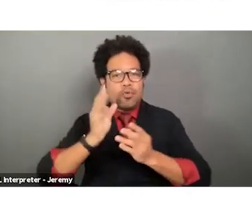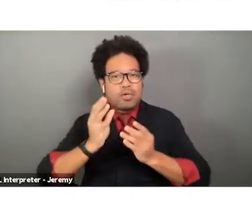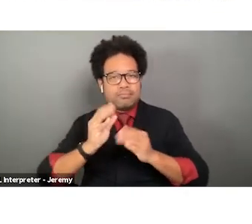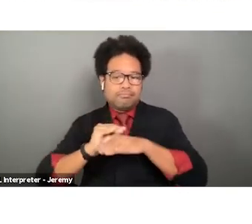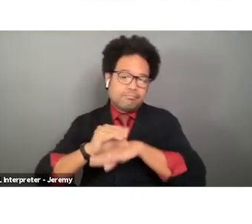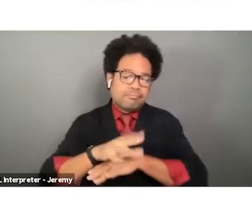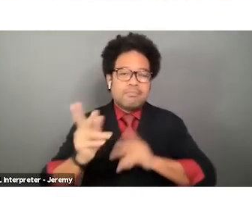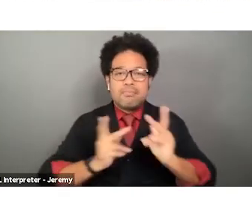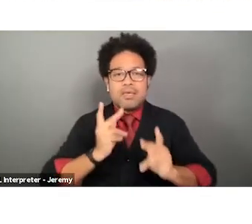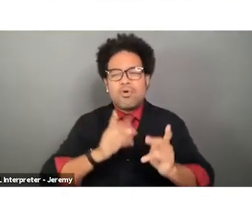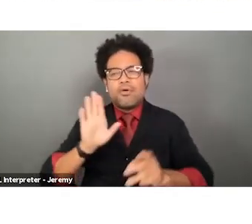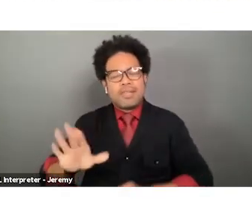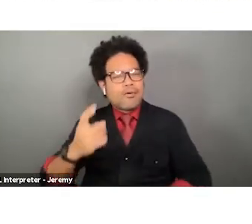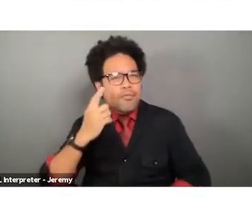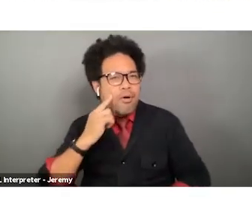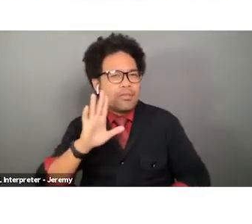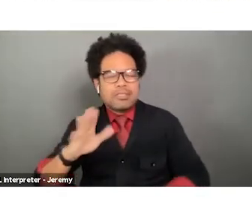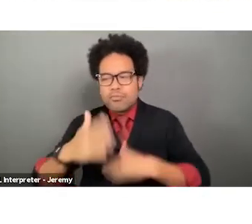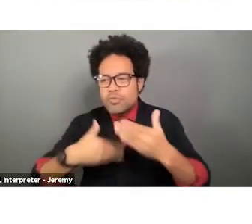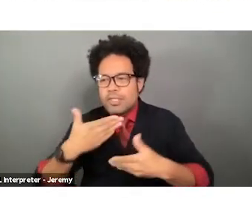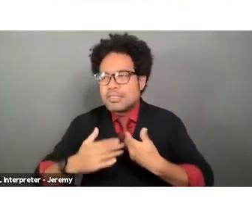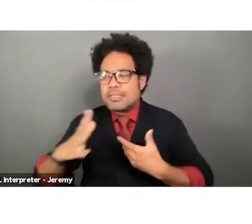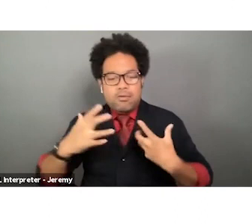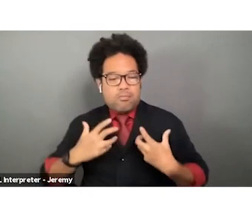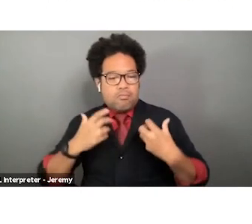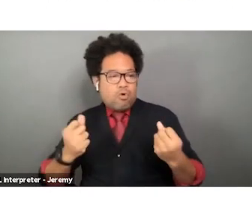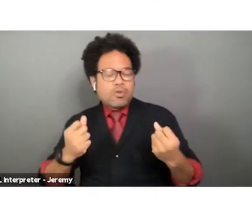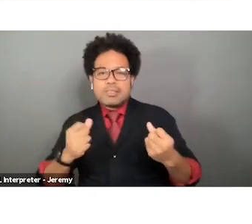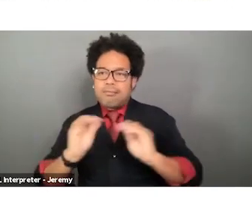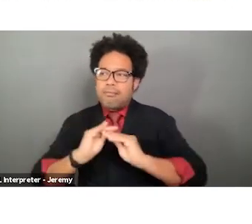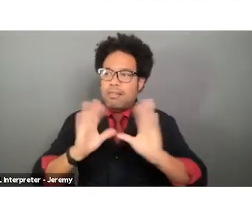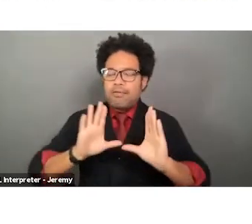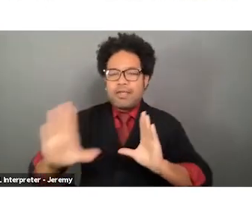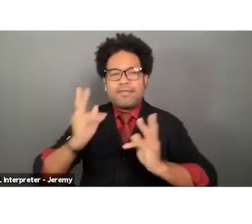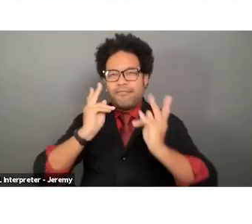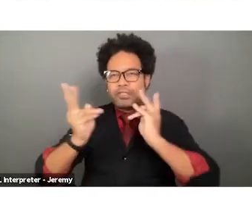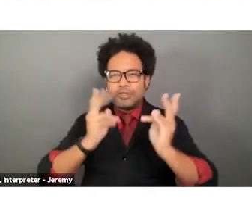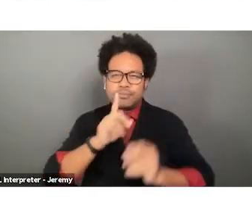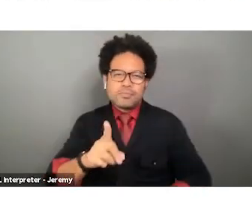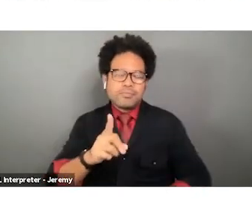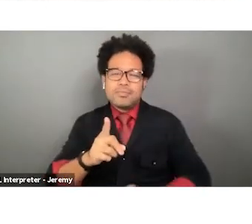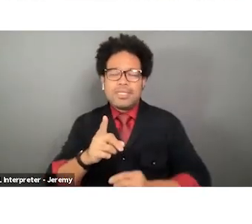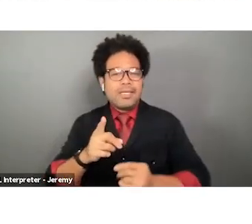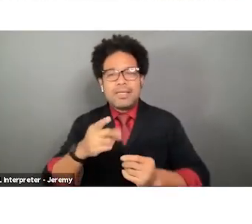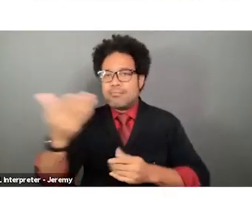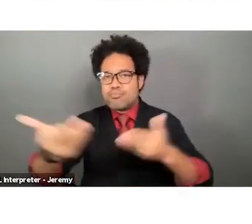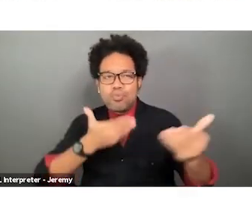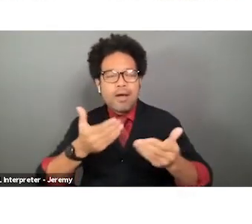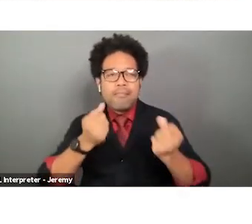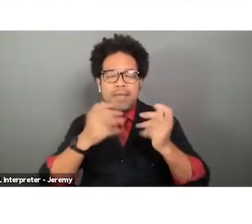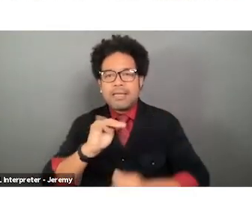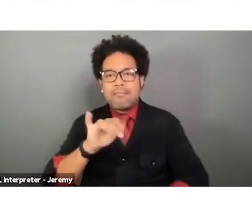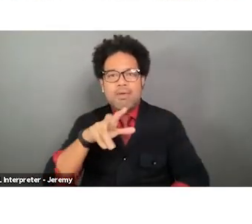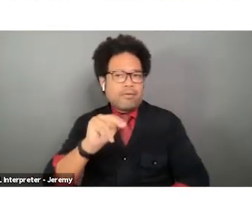thoughts, processes, and the boldness and the strength and the clarity of their visions are what brought millions of people to listen to them, or what got